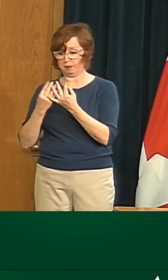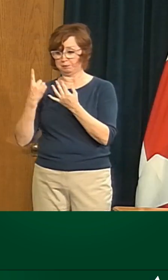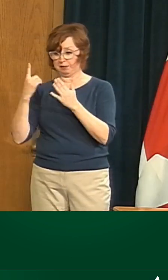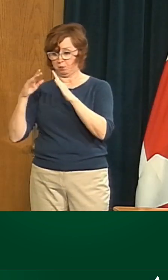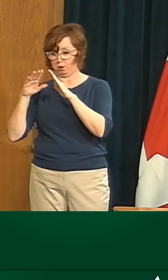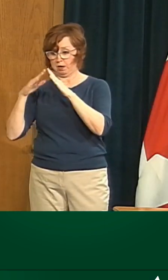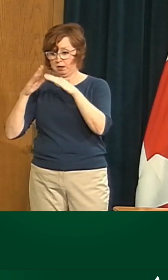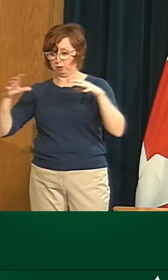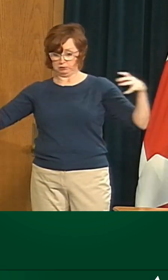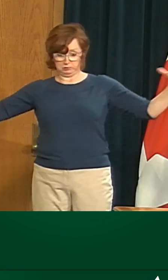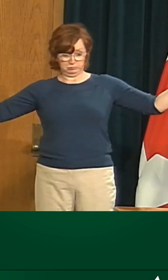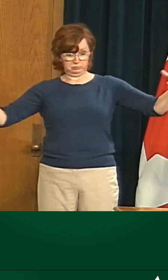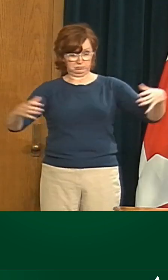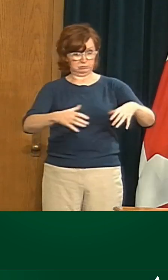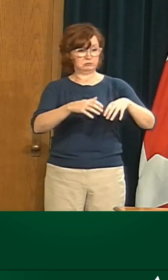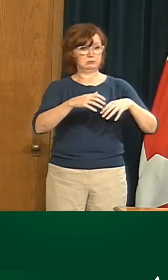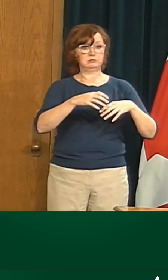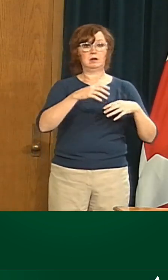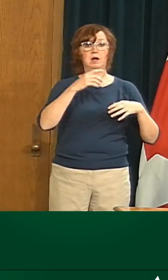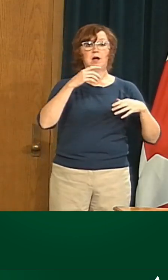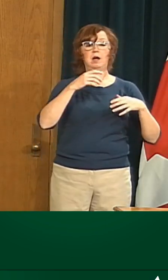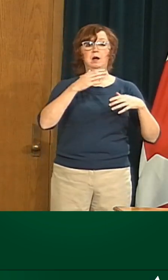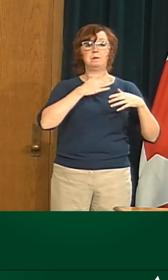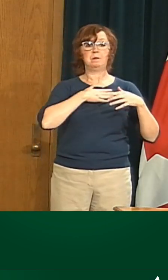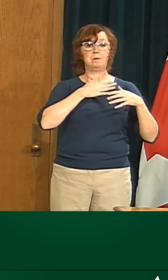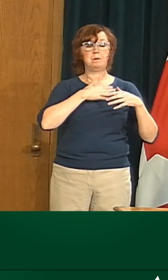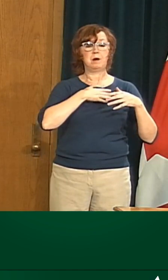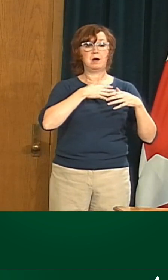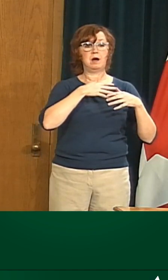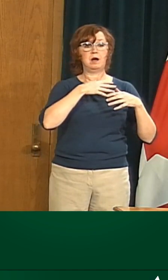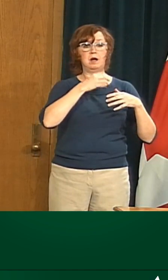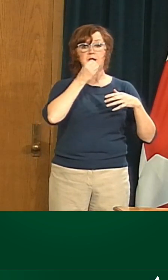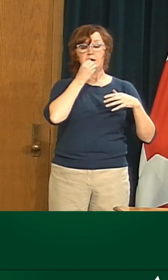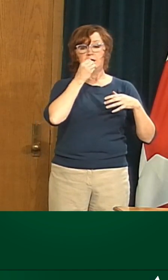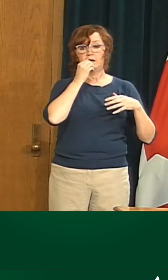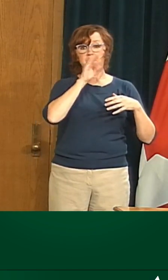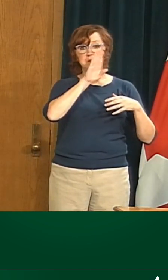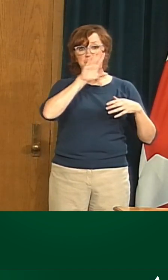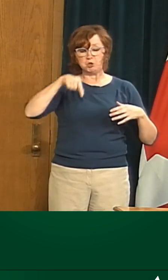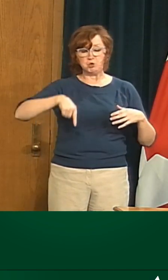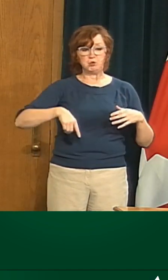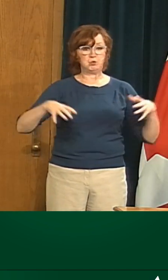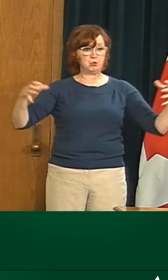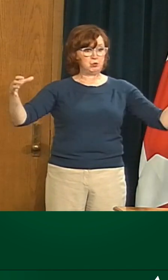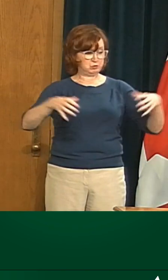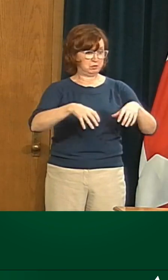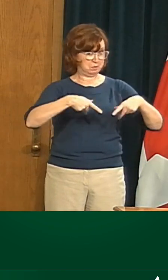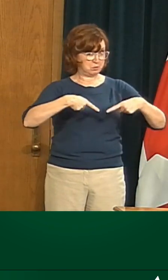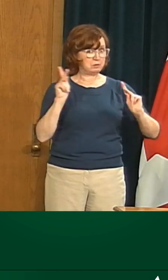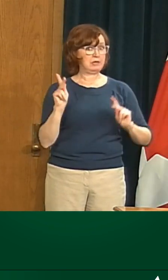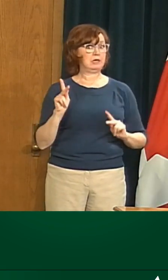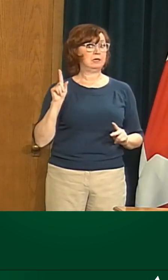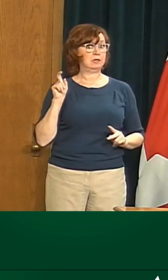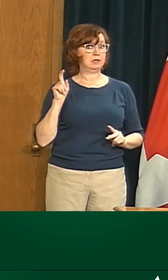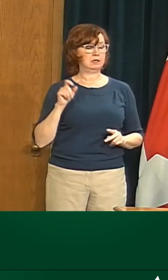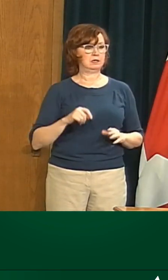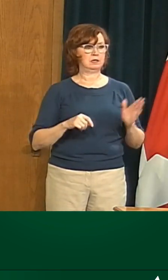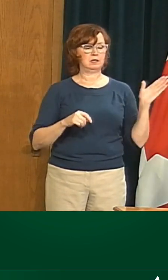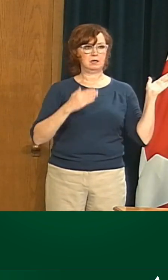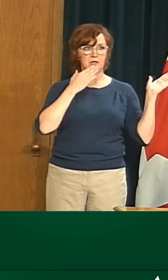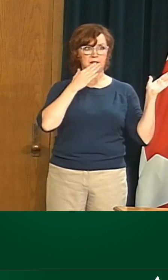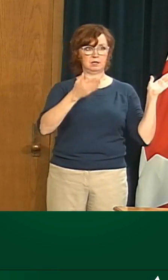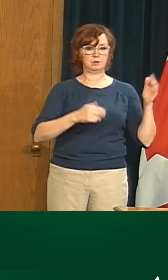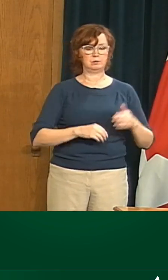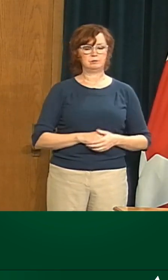backyard barbecue or anything like that, or just getting together to spend time together? Will that be allowed? Yes, thank you.